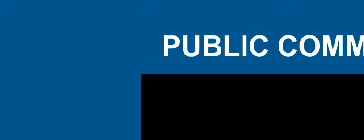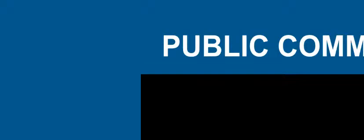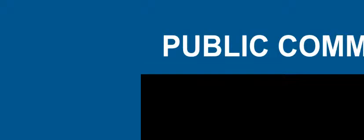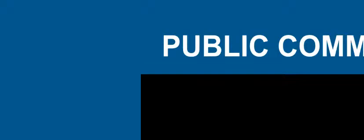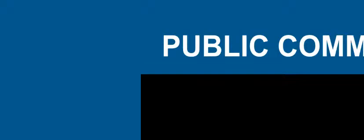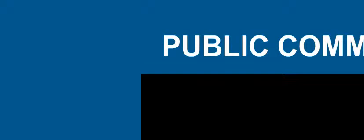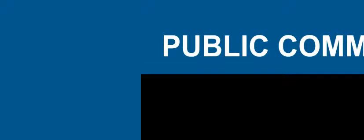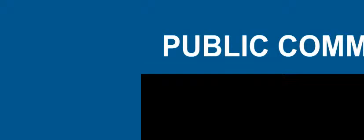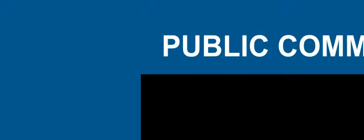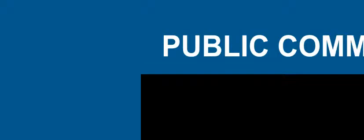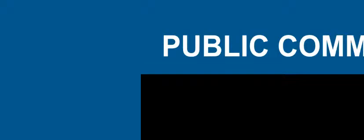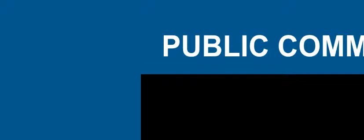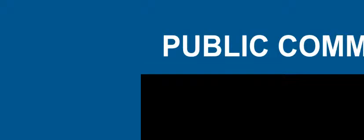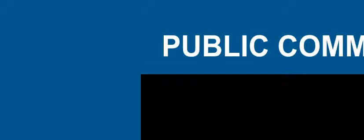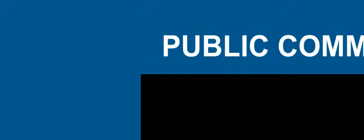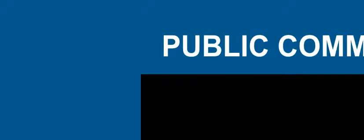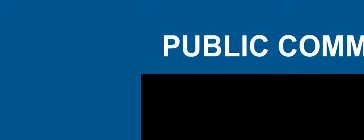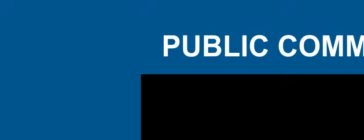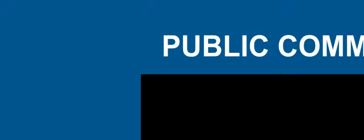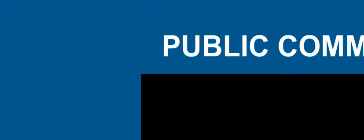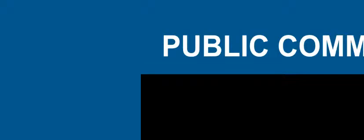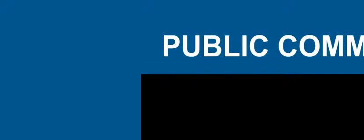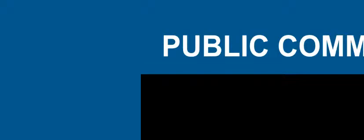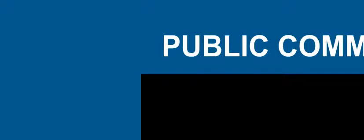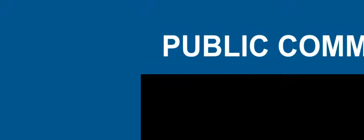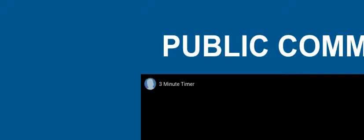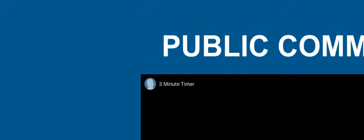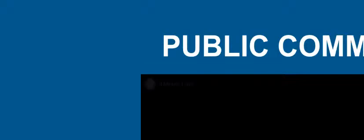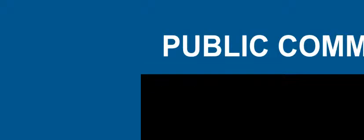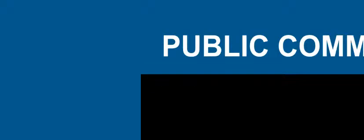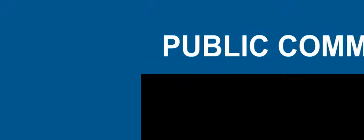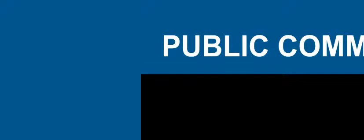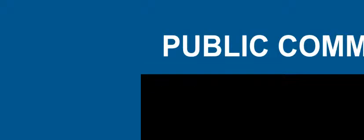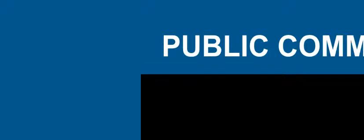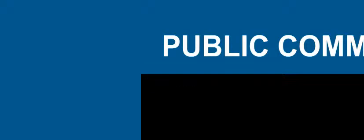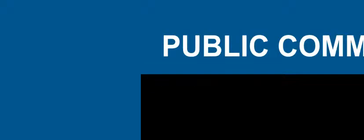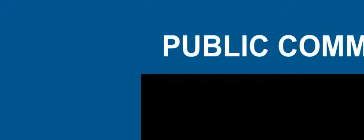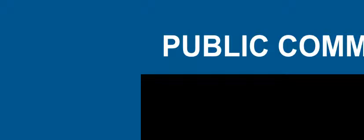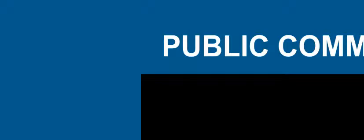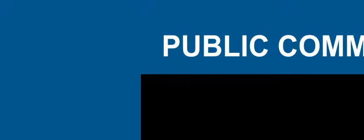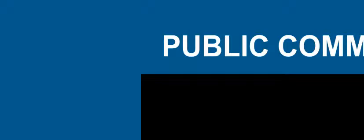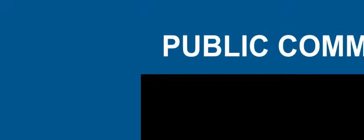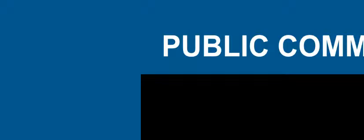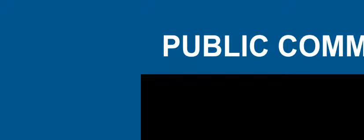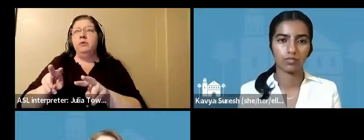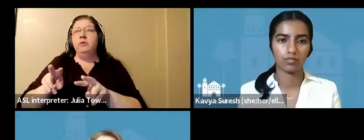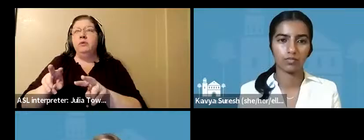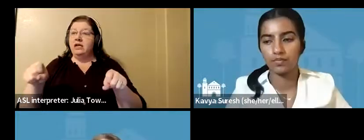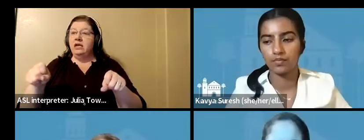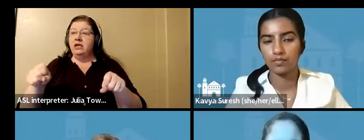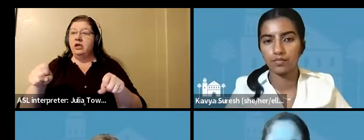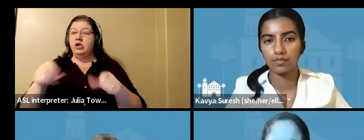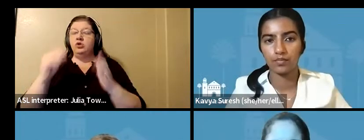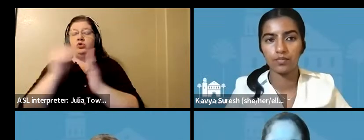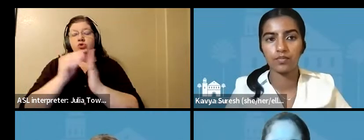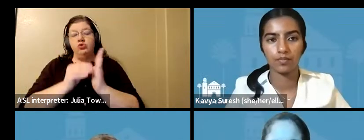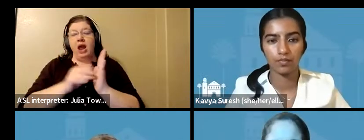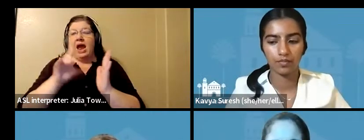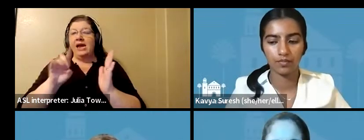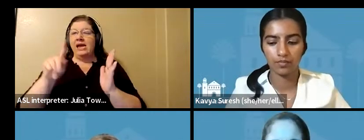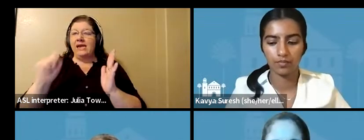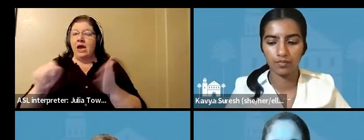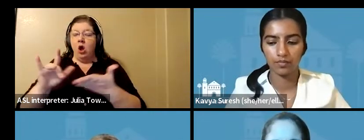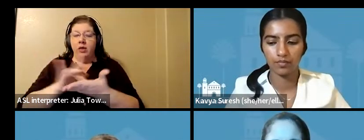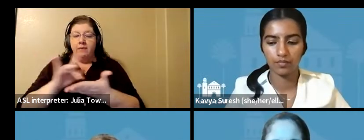That's great. That being said, as a parent, I'd love to be able to see the ability to track data on the iPad of how much